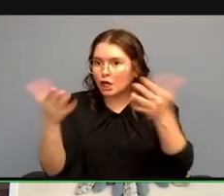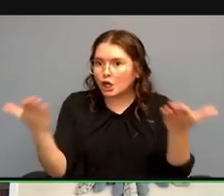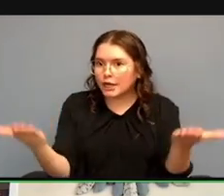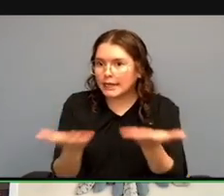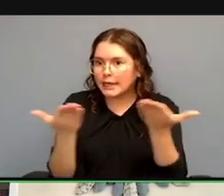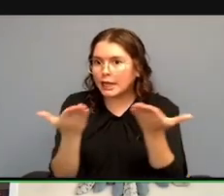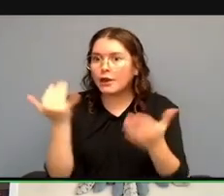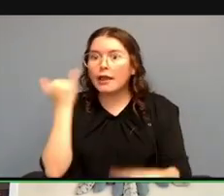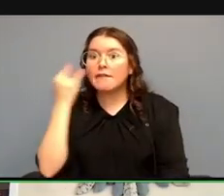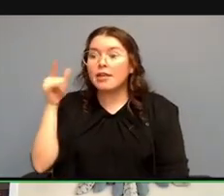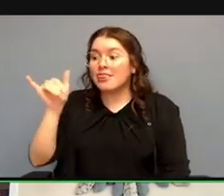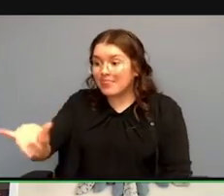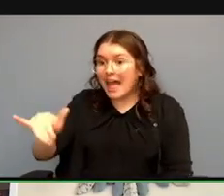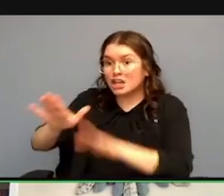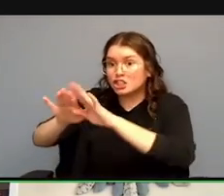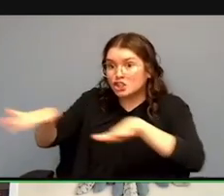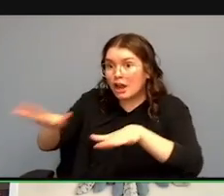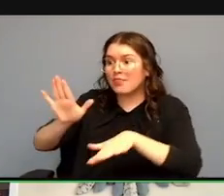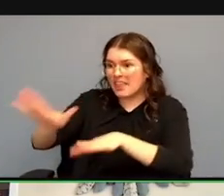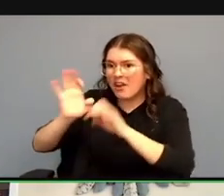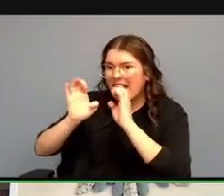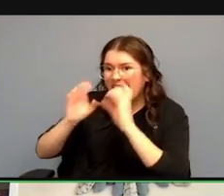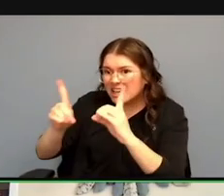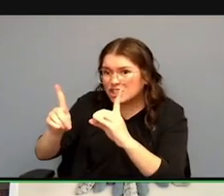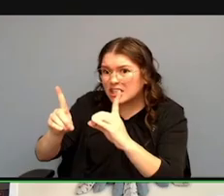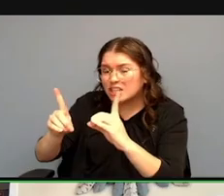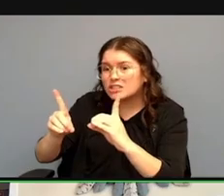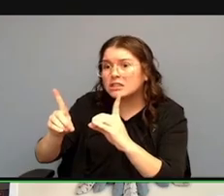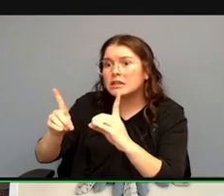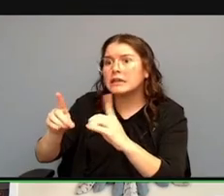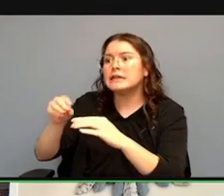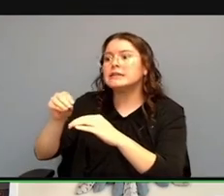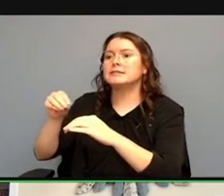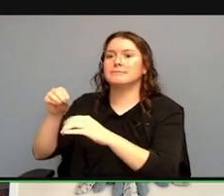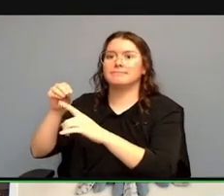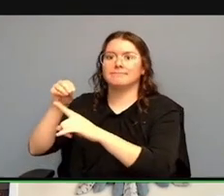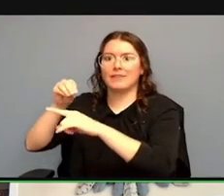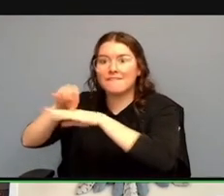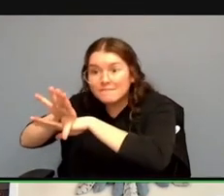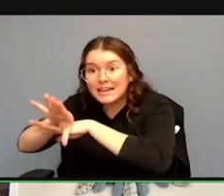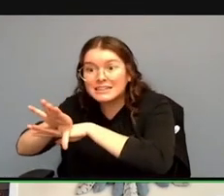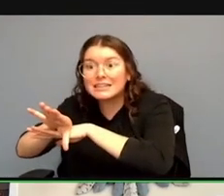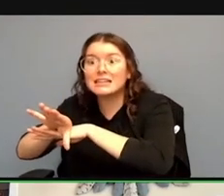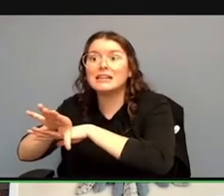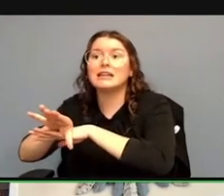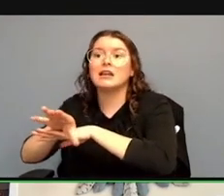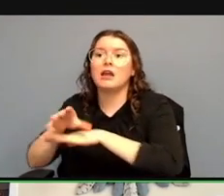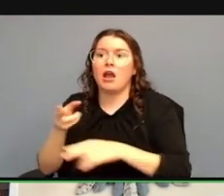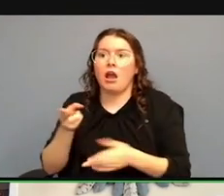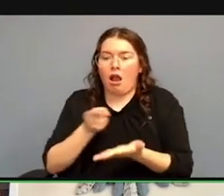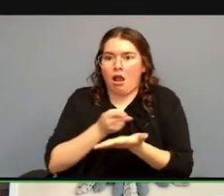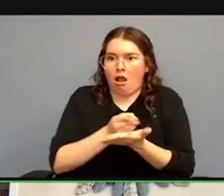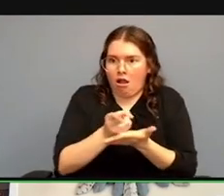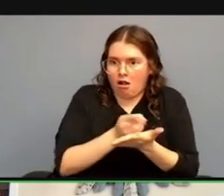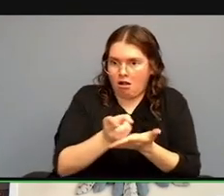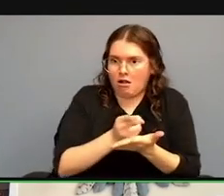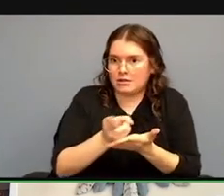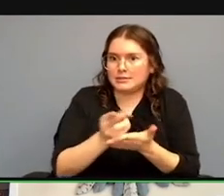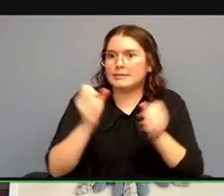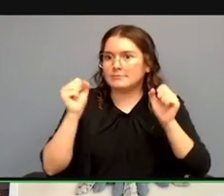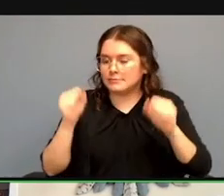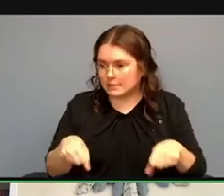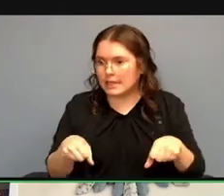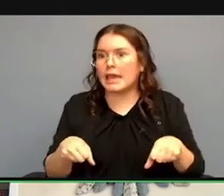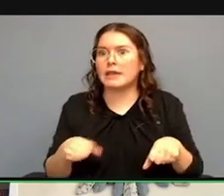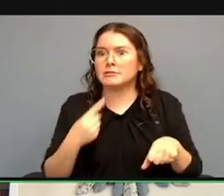that child's education is adversely impacted. And honestly, the argument could be made that